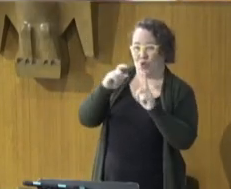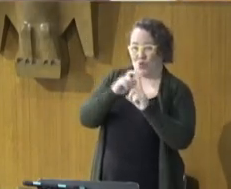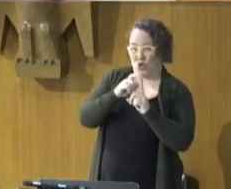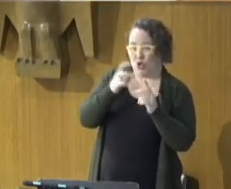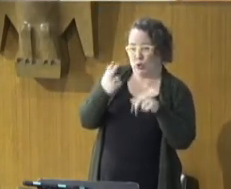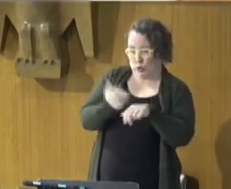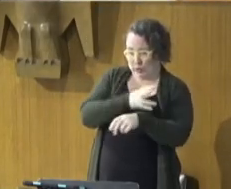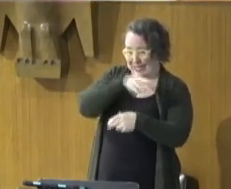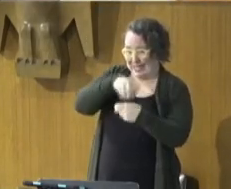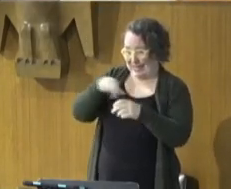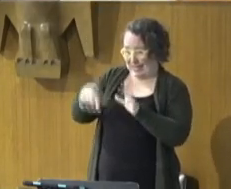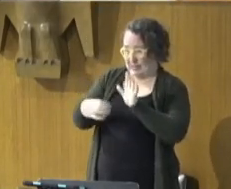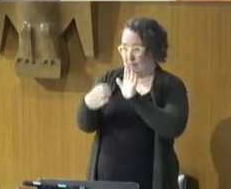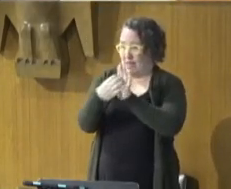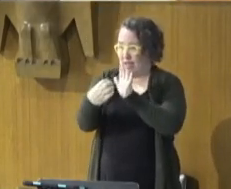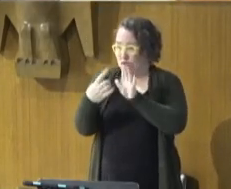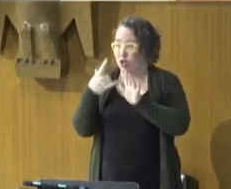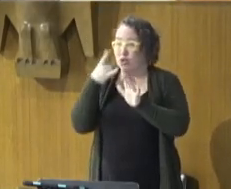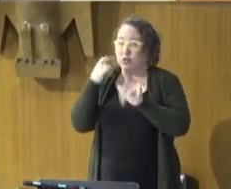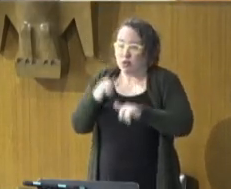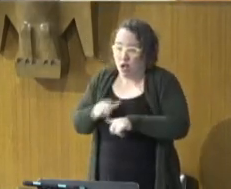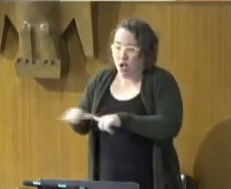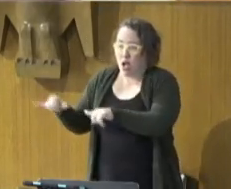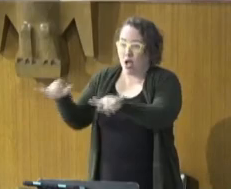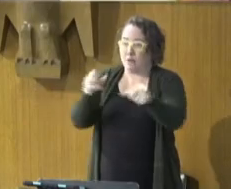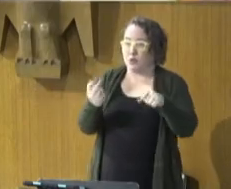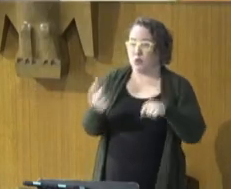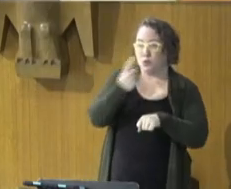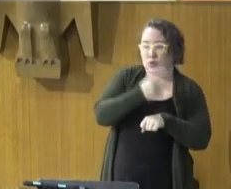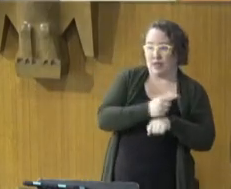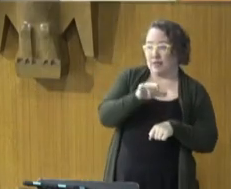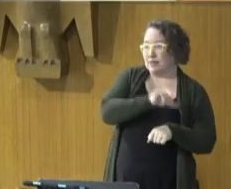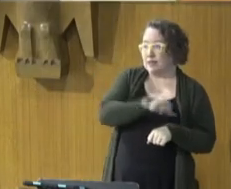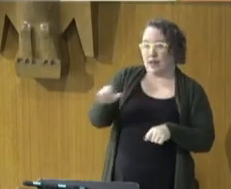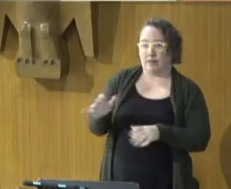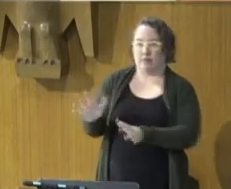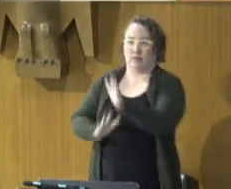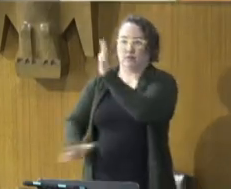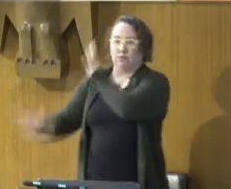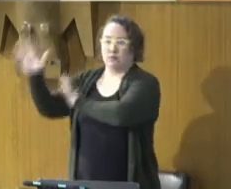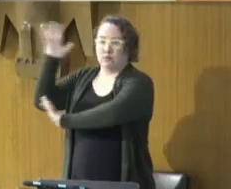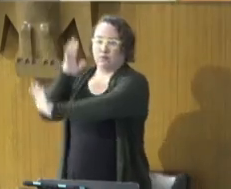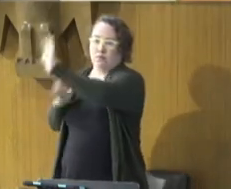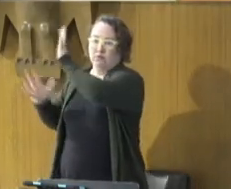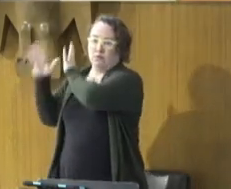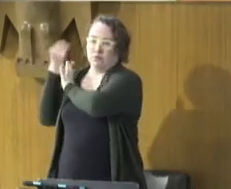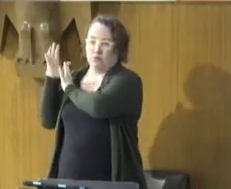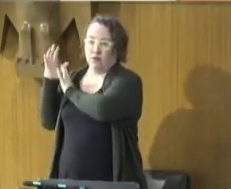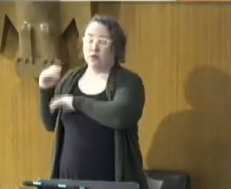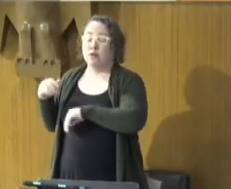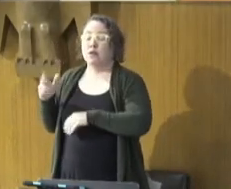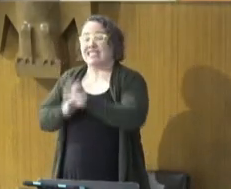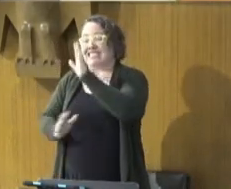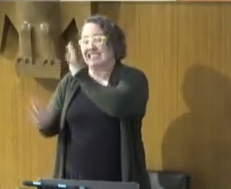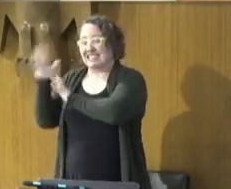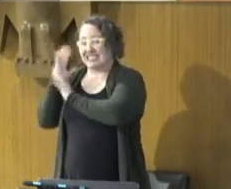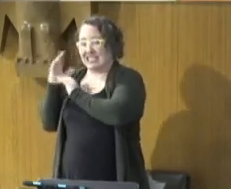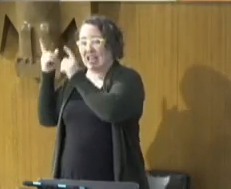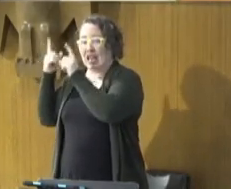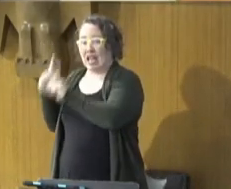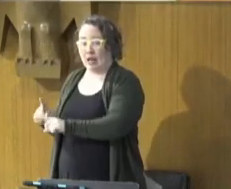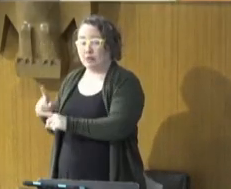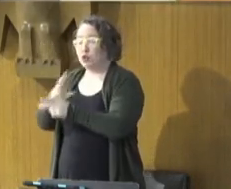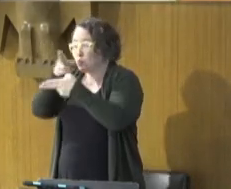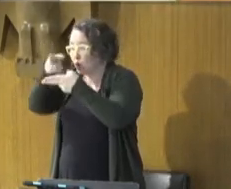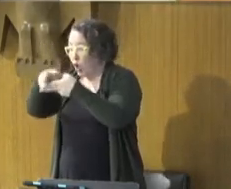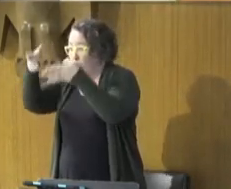are just as common today as they were in ancient times. In the ancient Near East, to call someone a